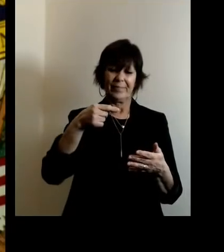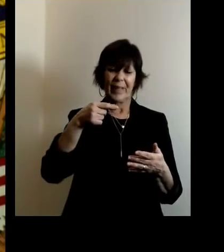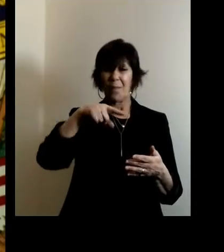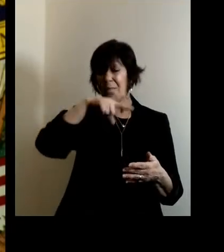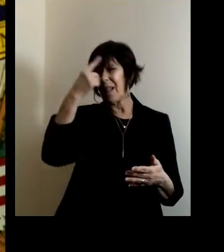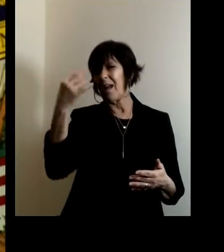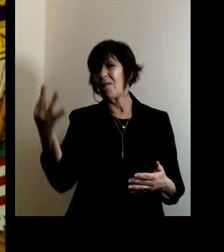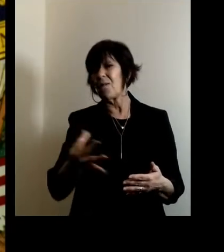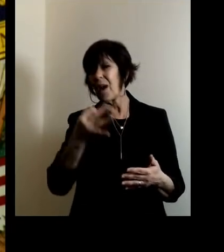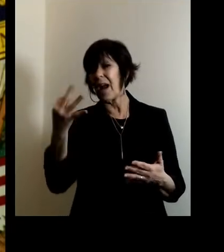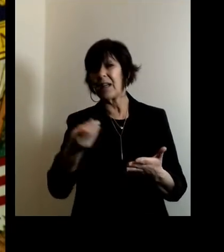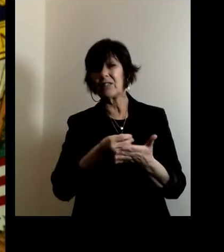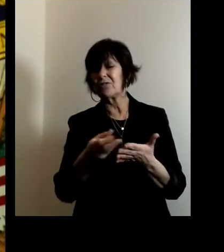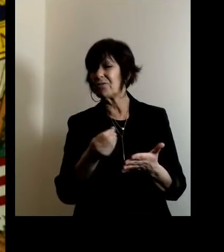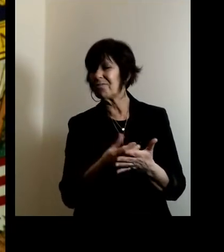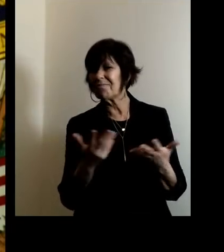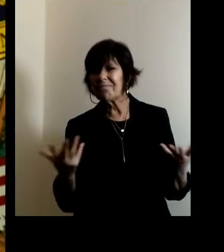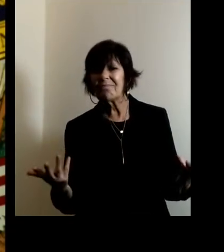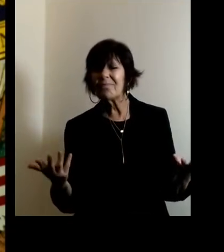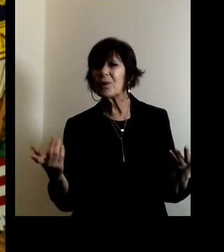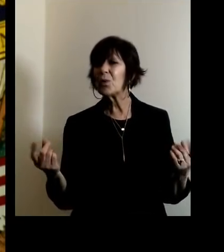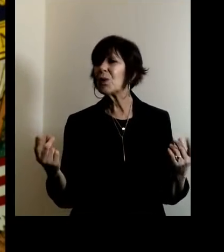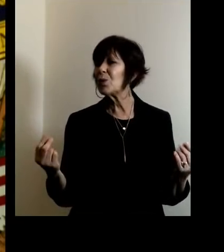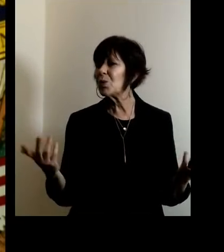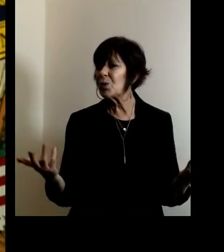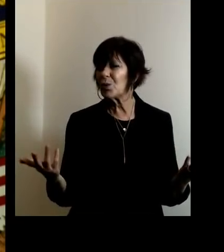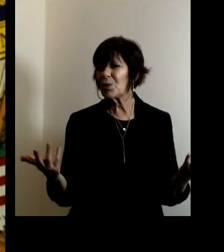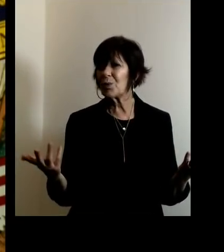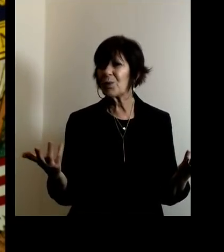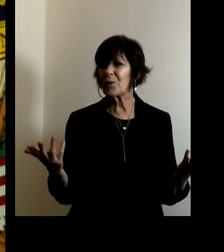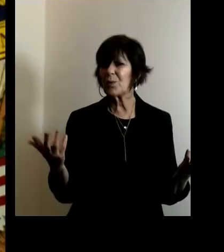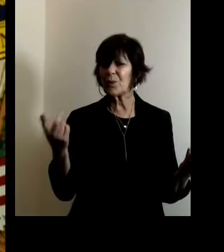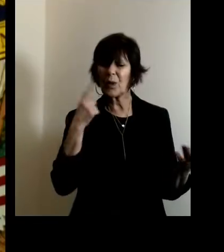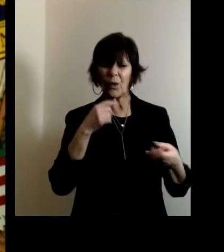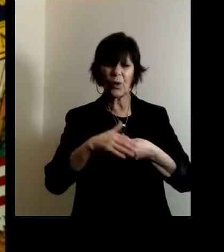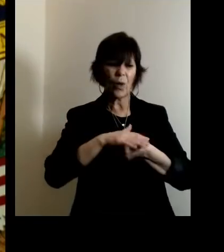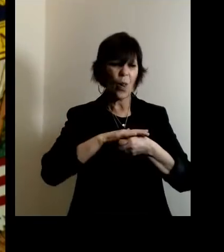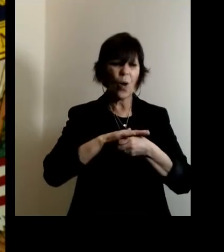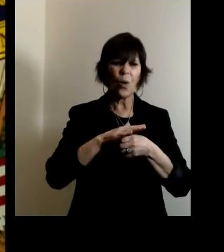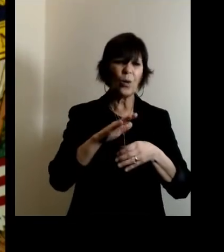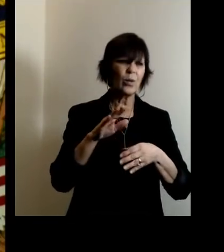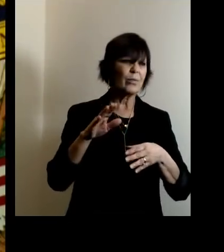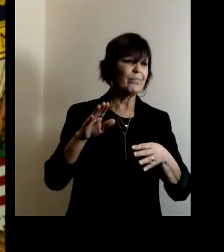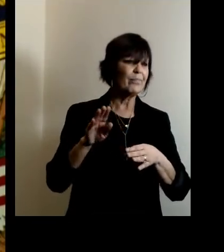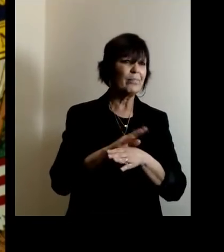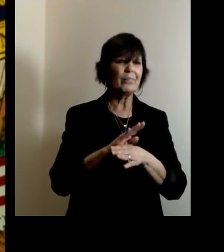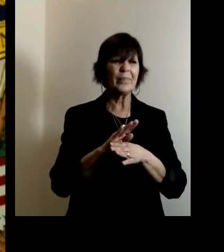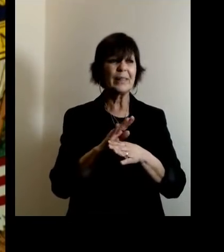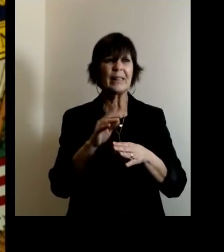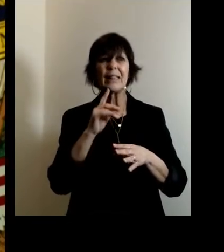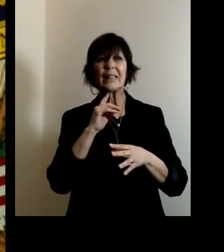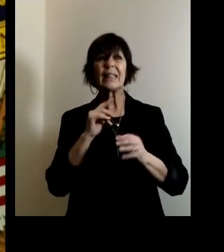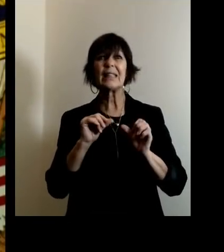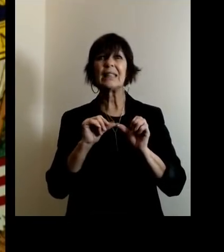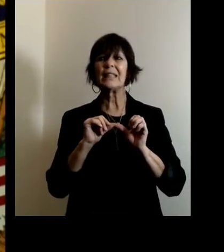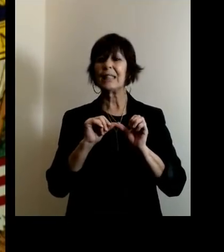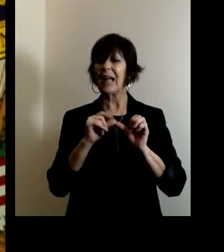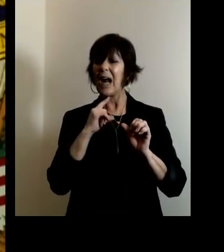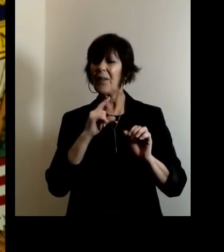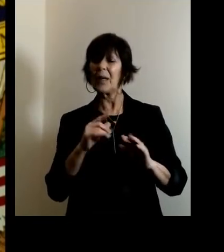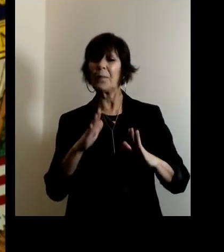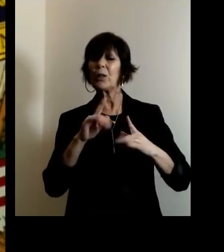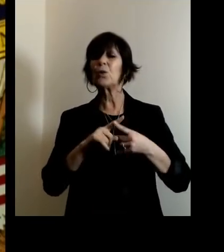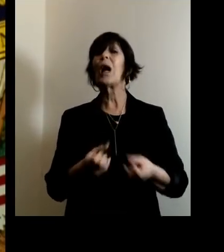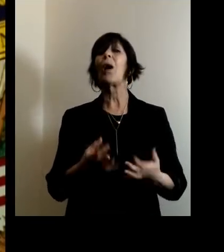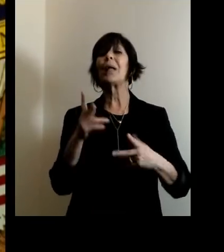big box stores or the malls or even just, the local owned businesses are keeping up with capacity rules and